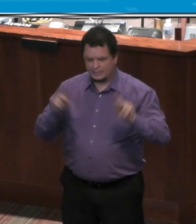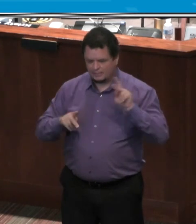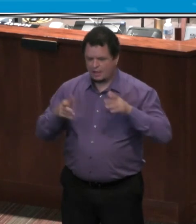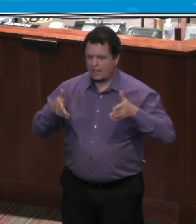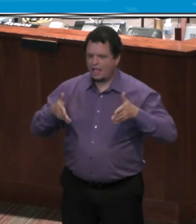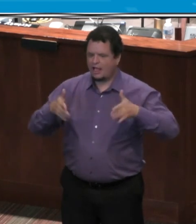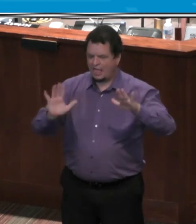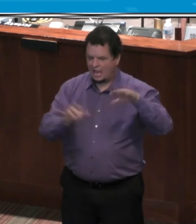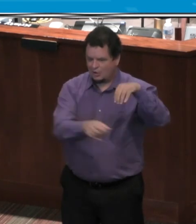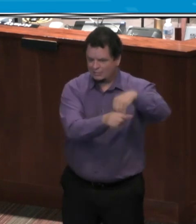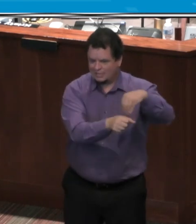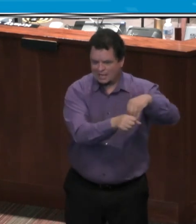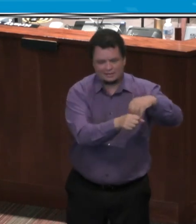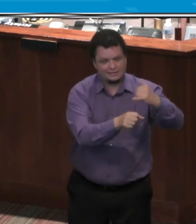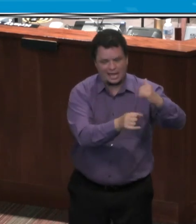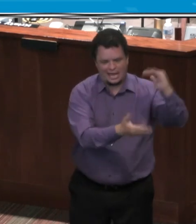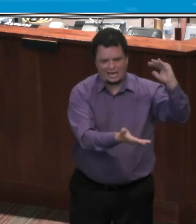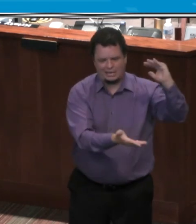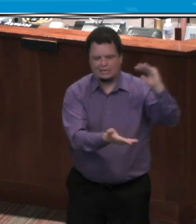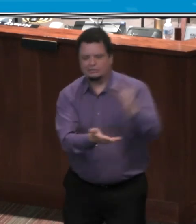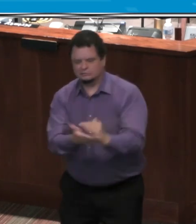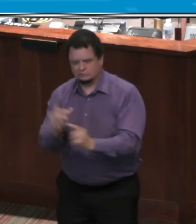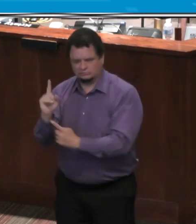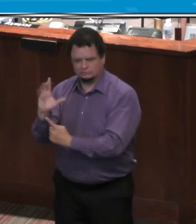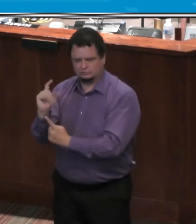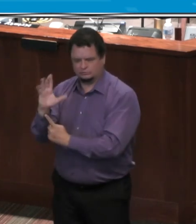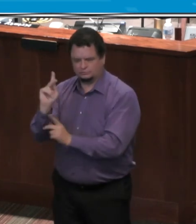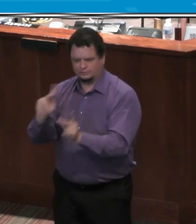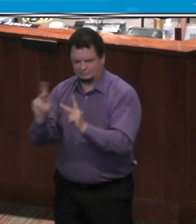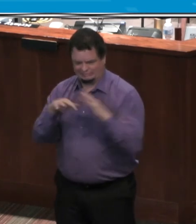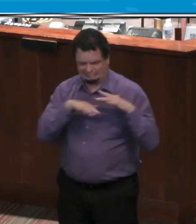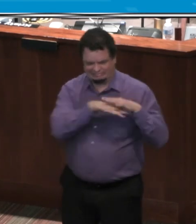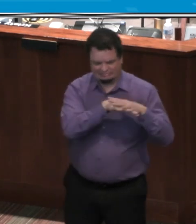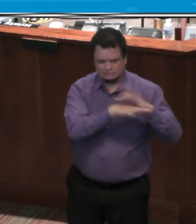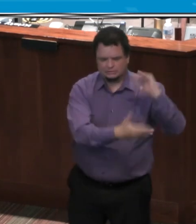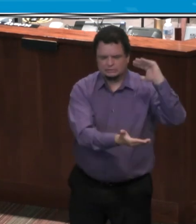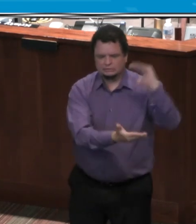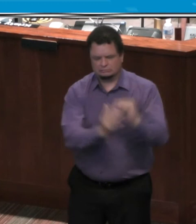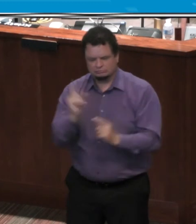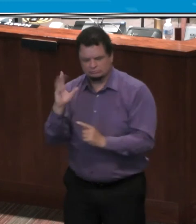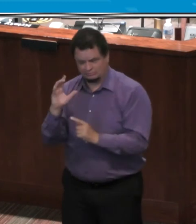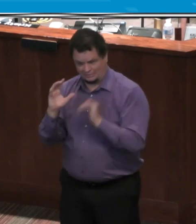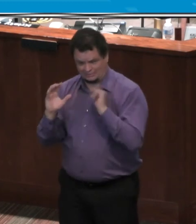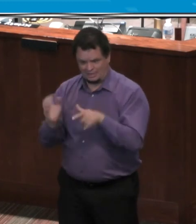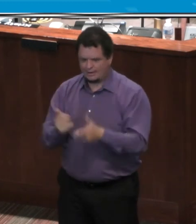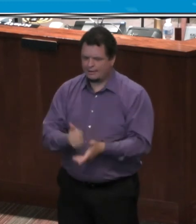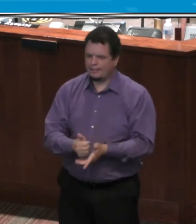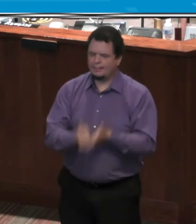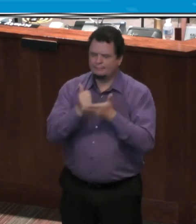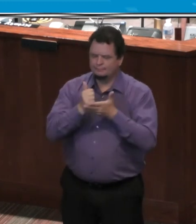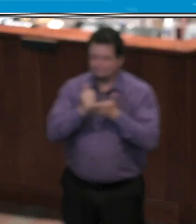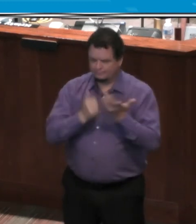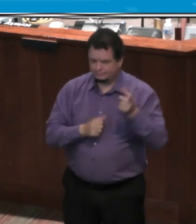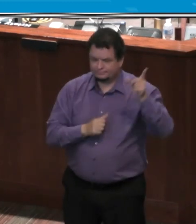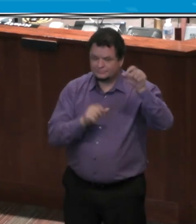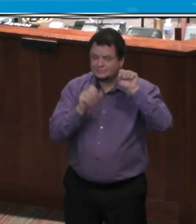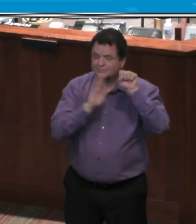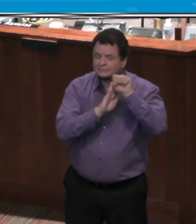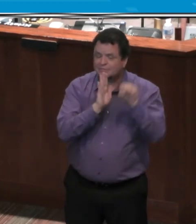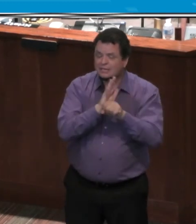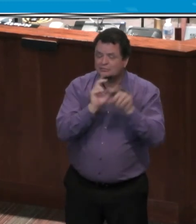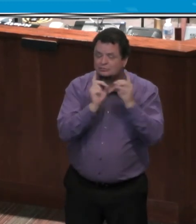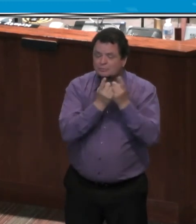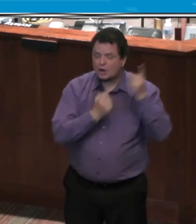let everyone know that the State Health Department, there's currently discussions on changing the